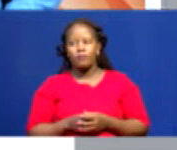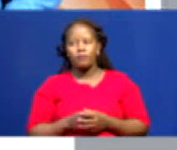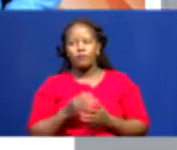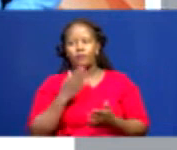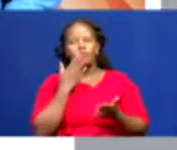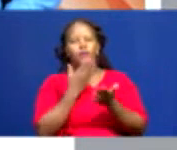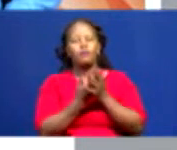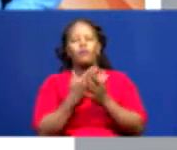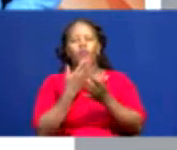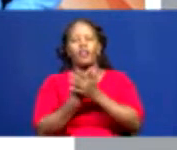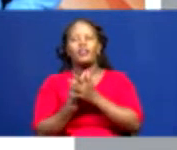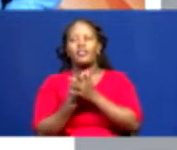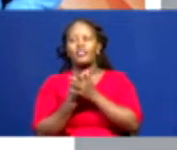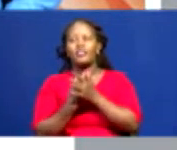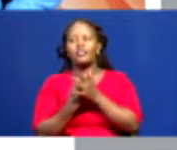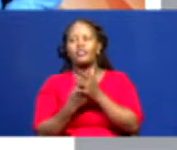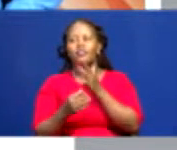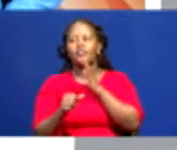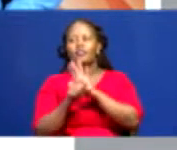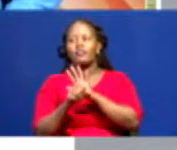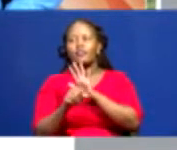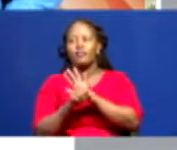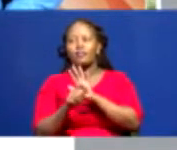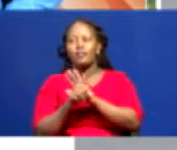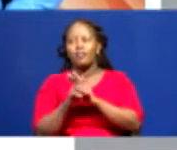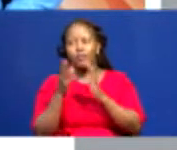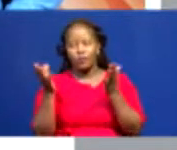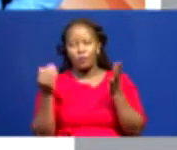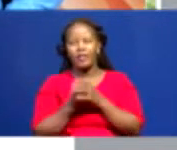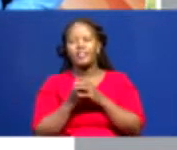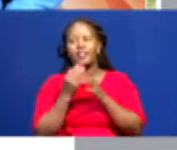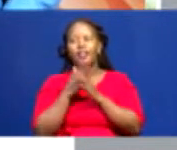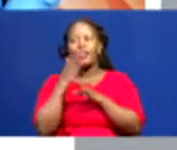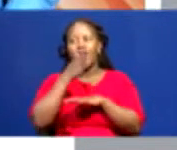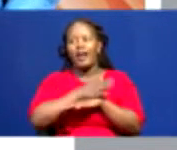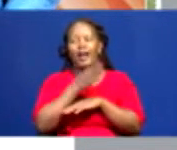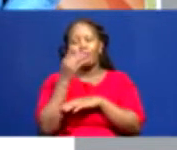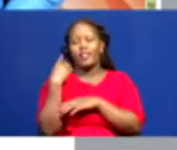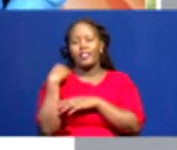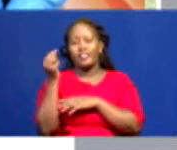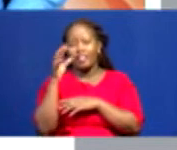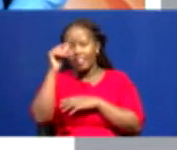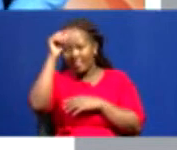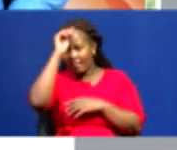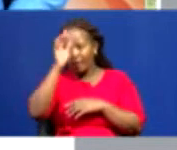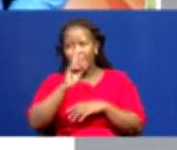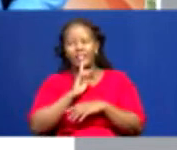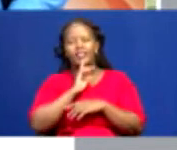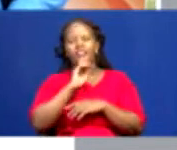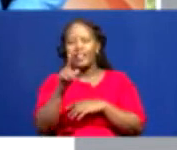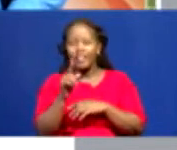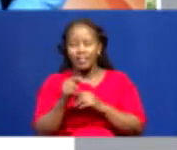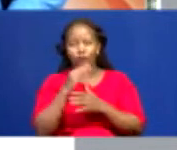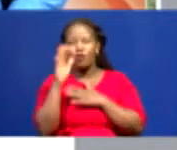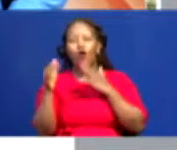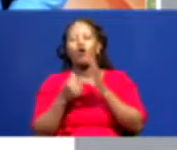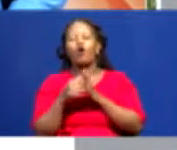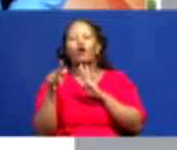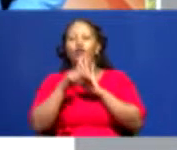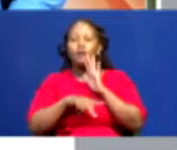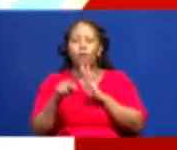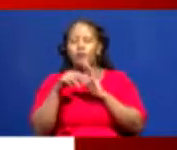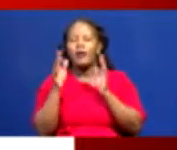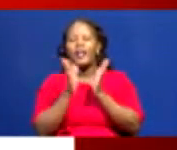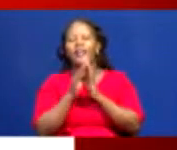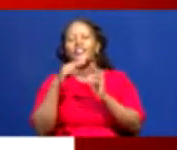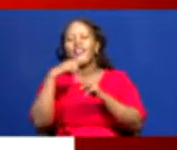Thank you very much, Michael Mwandiga. Following yesterday's government's directive that all day primary and secondary